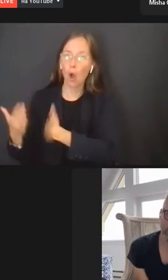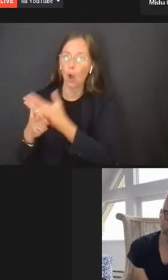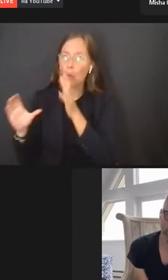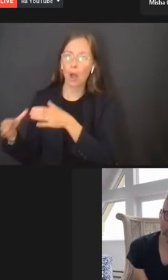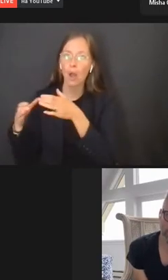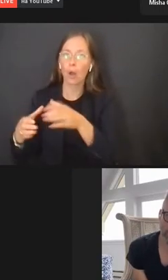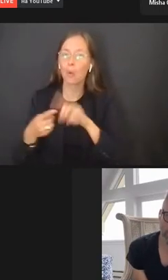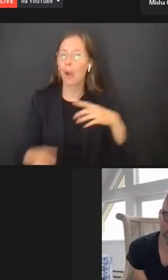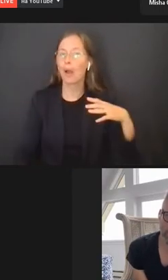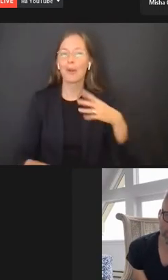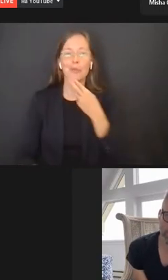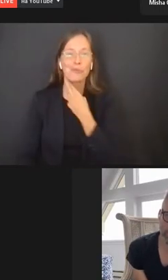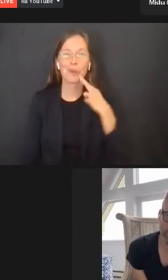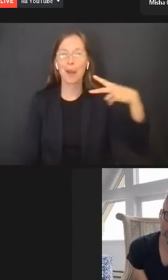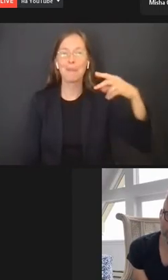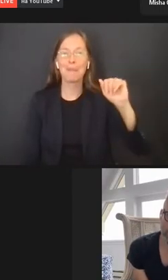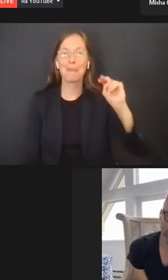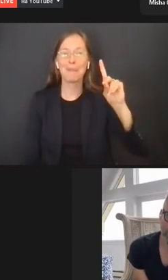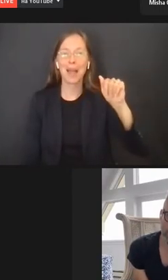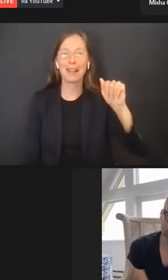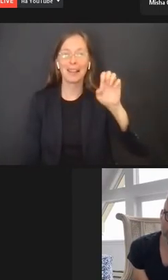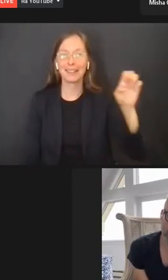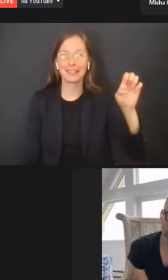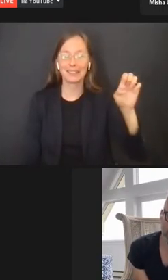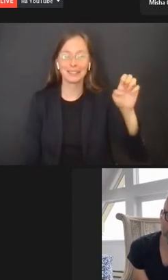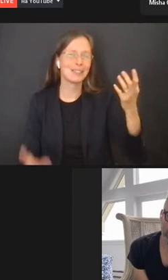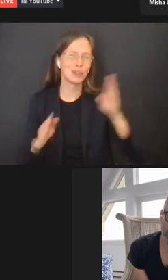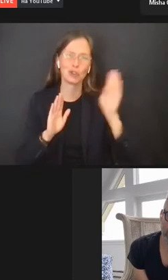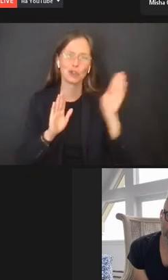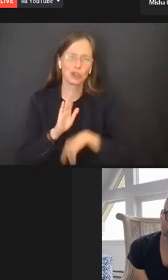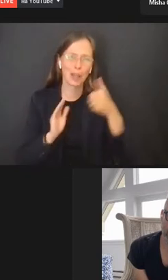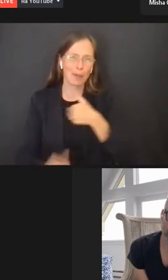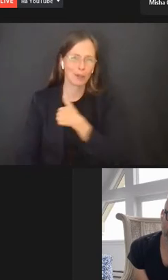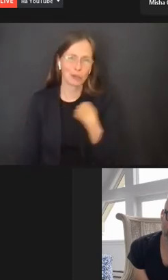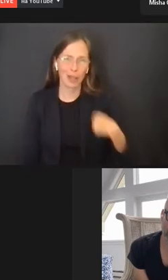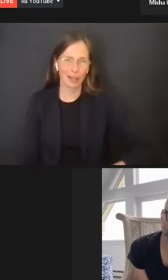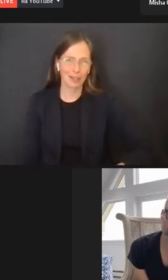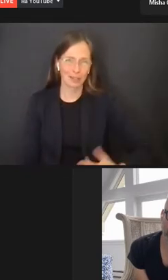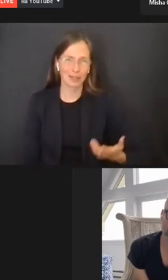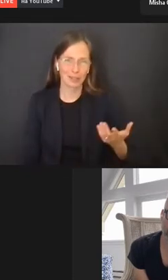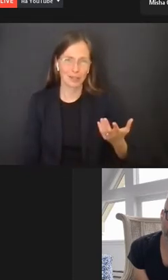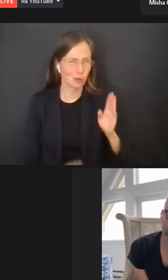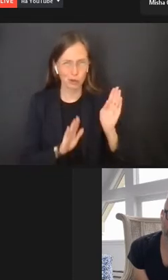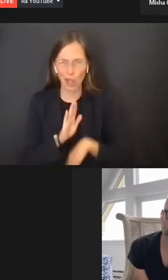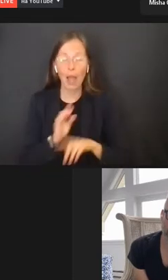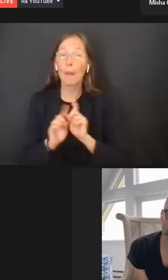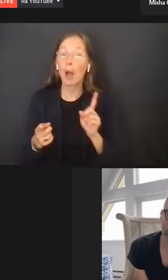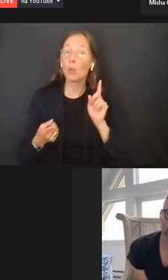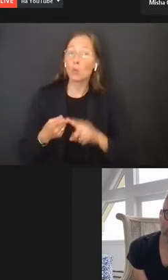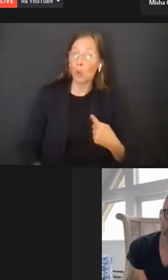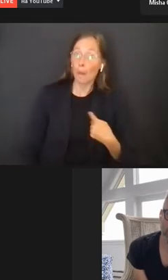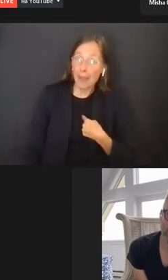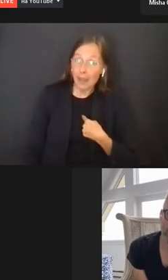Panda East, which is basically like the cheapest Chinese restaurant in town. But to me,